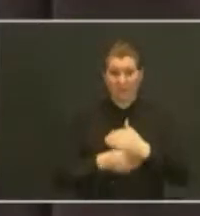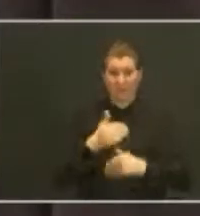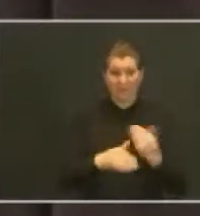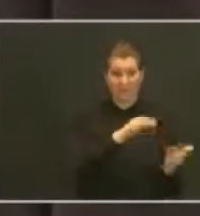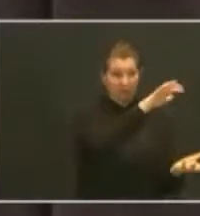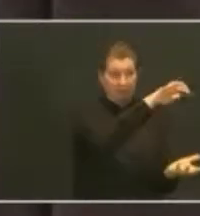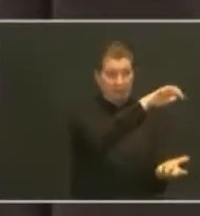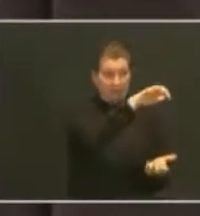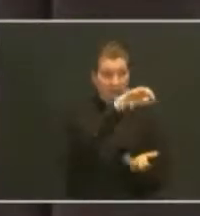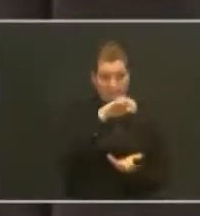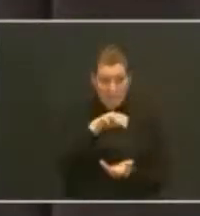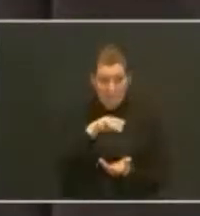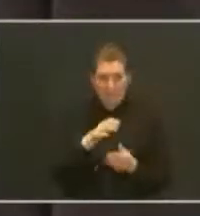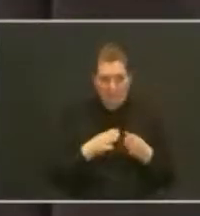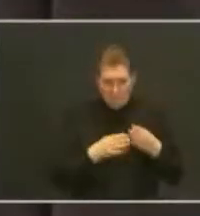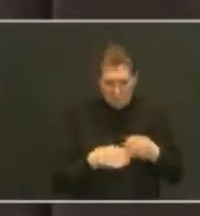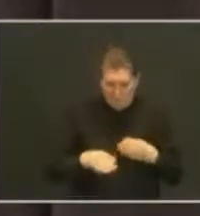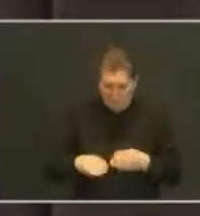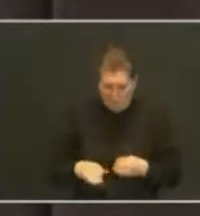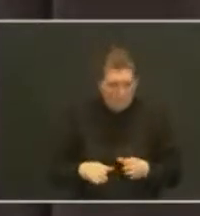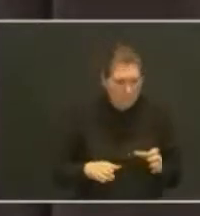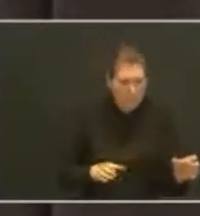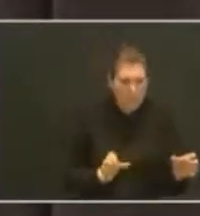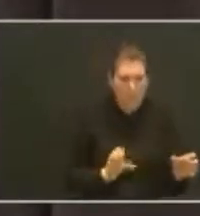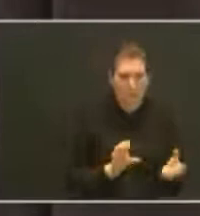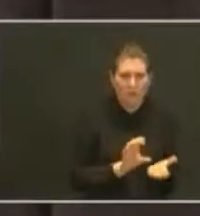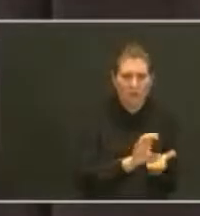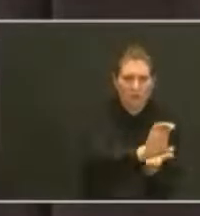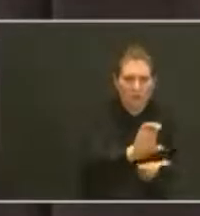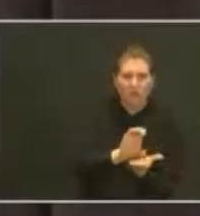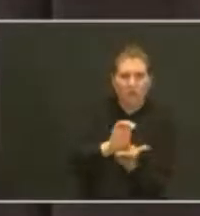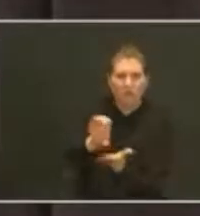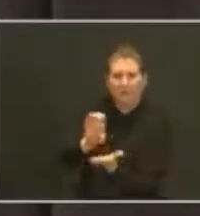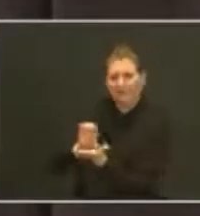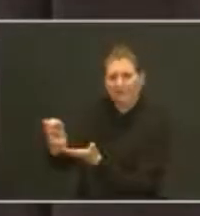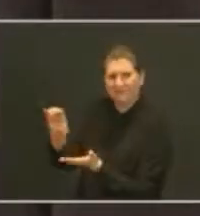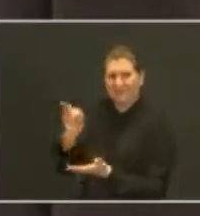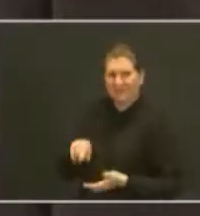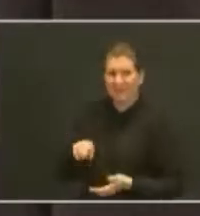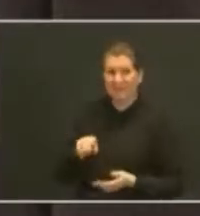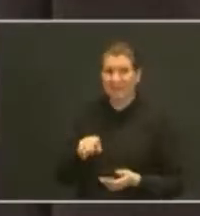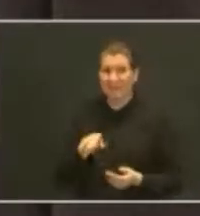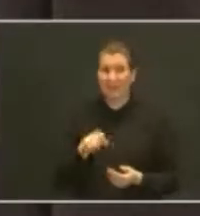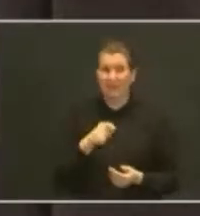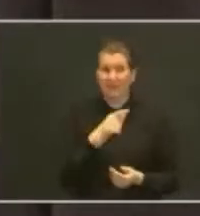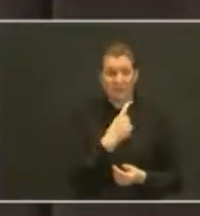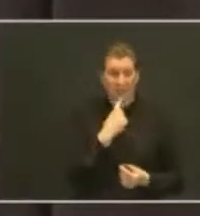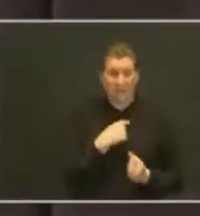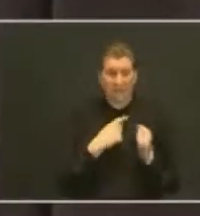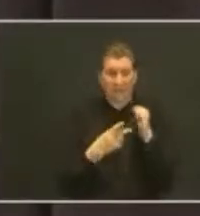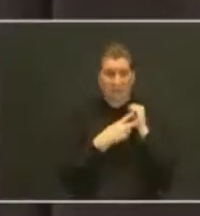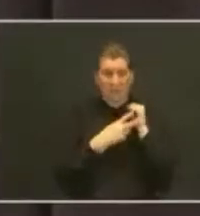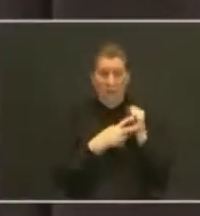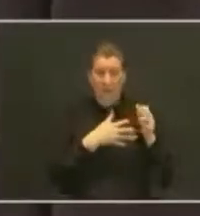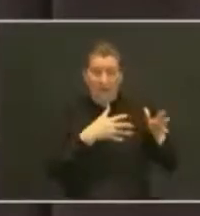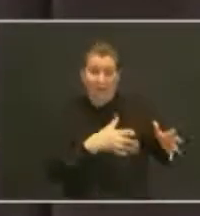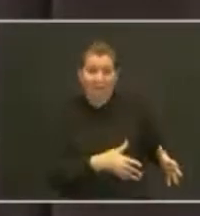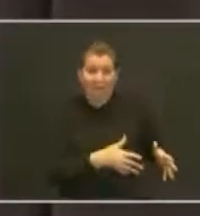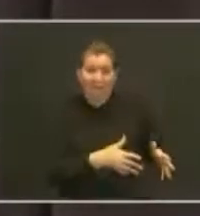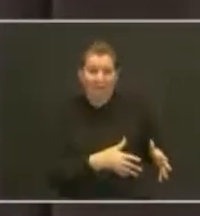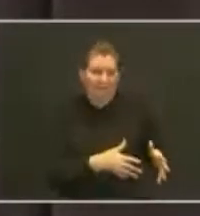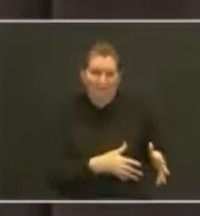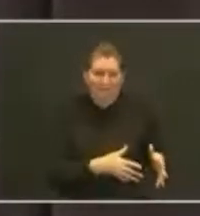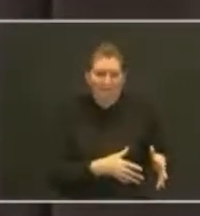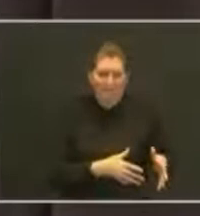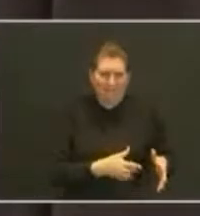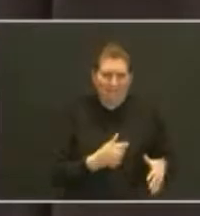vaccines that have been noted as or considered unused or on the shelf were not held back in any